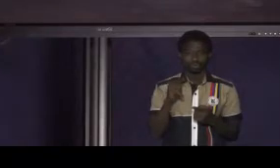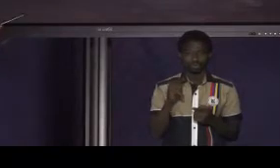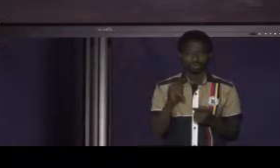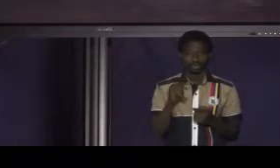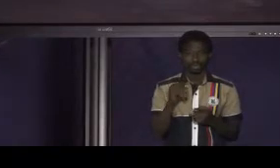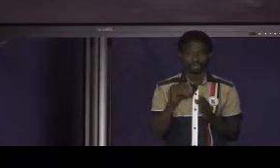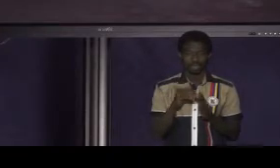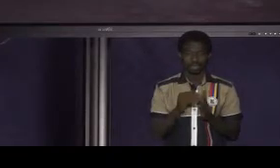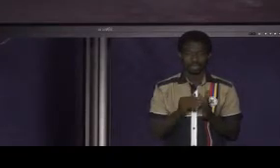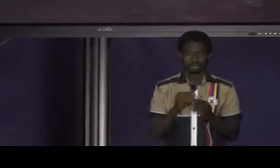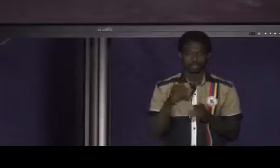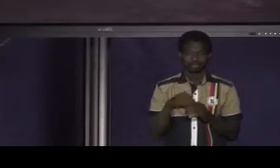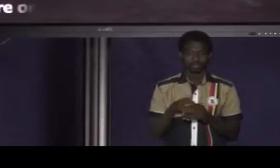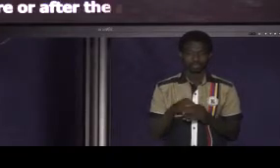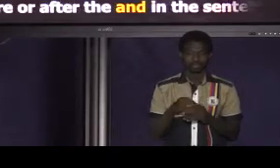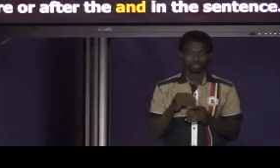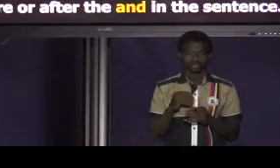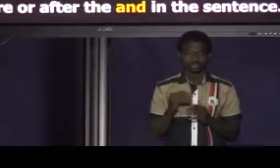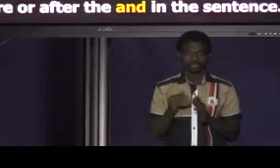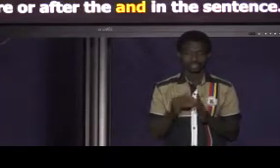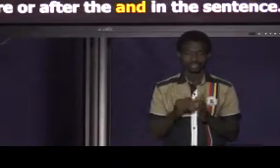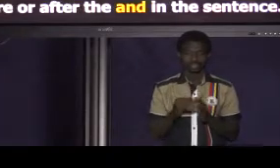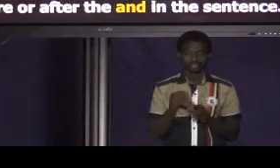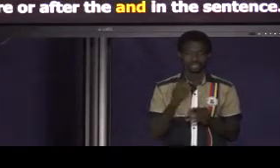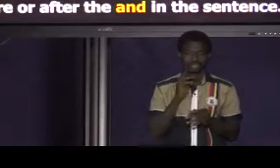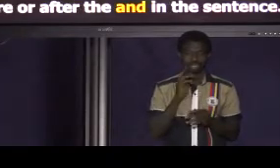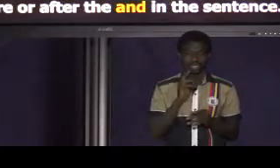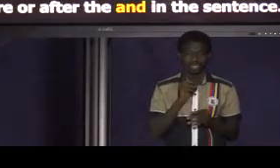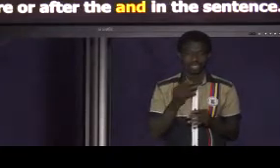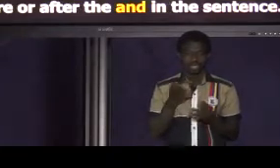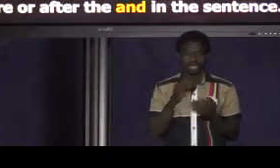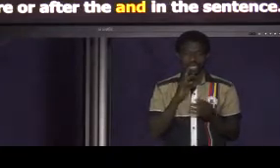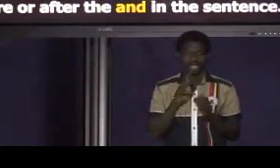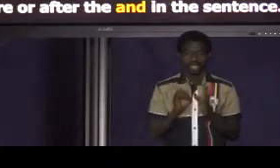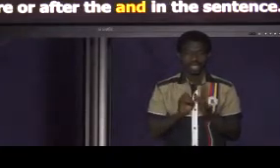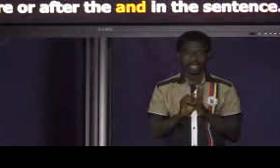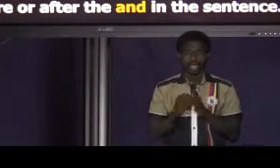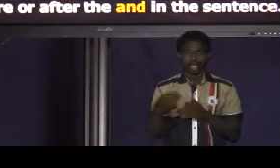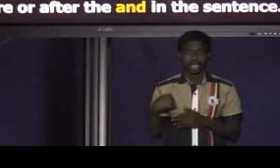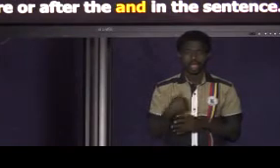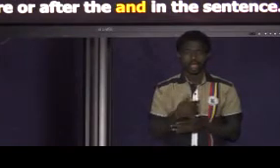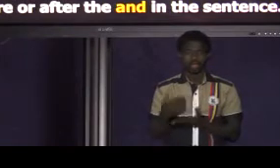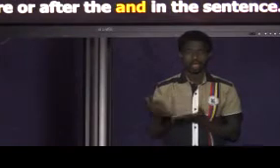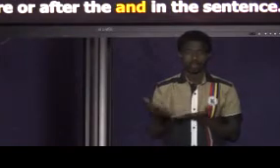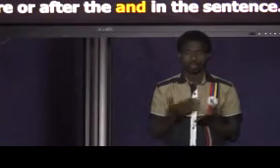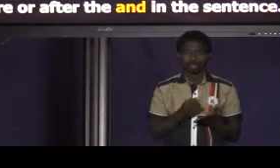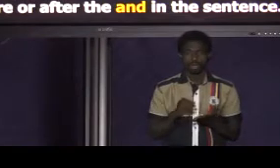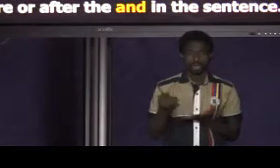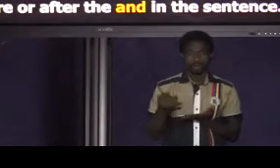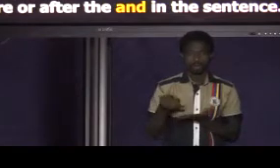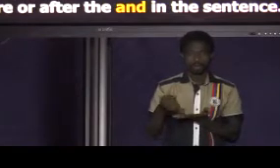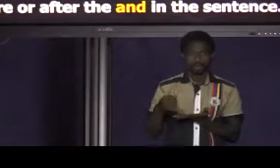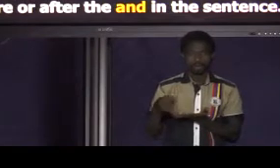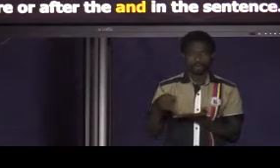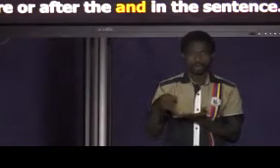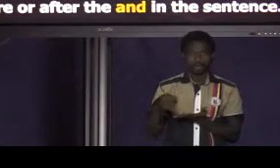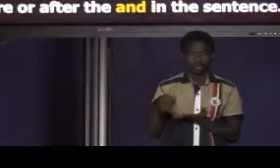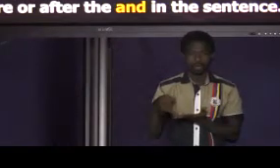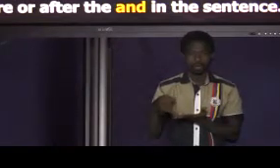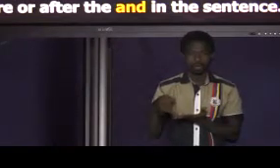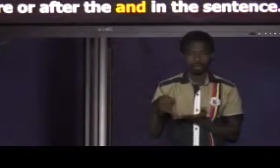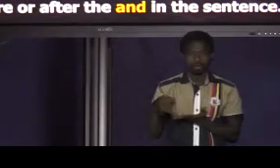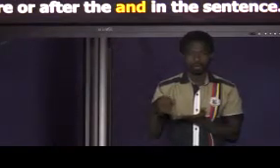list, you use the comma. Here are examples. We brought a biro, that is one